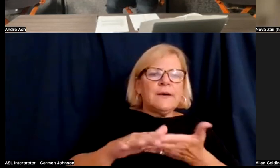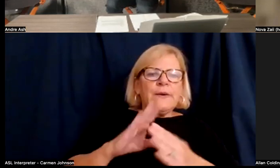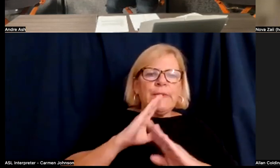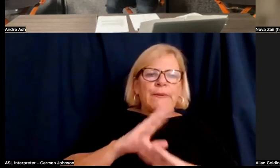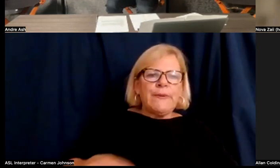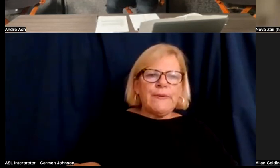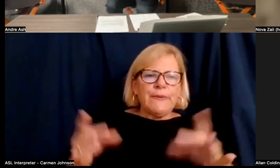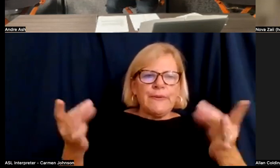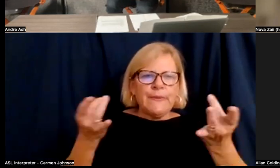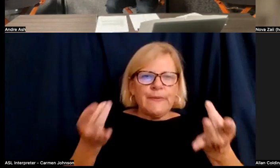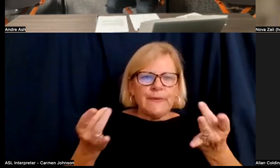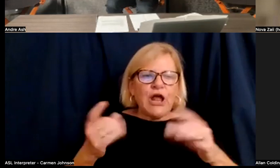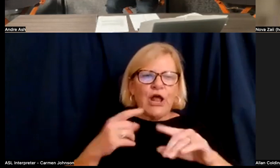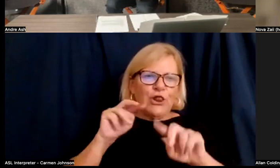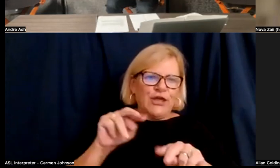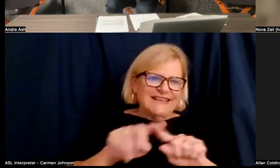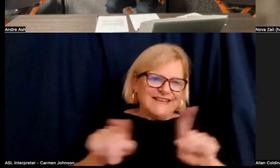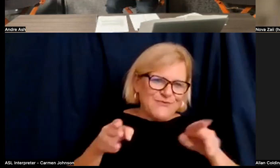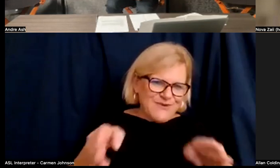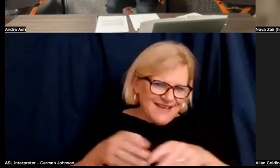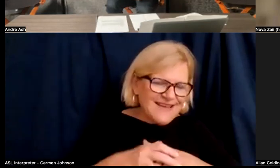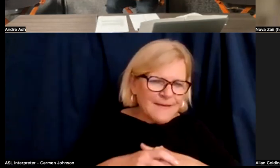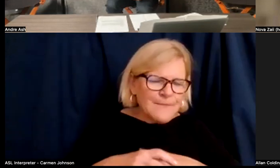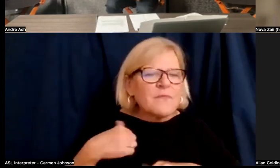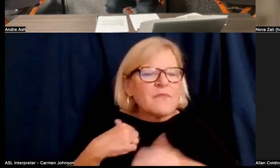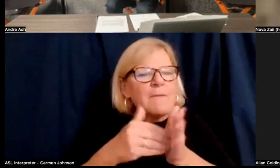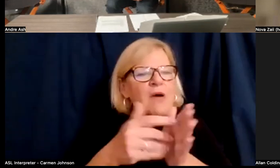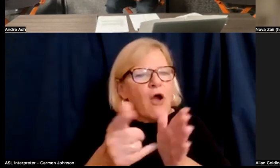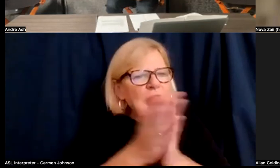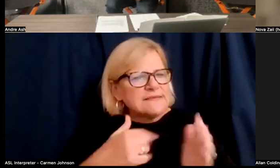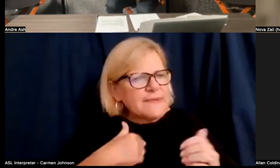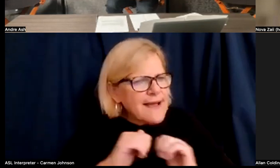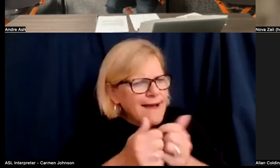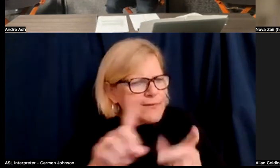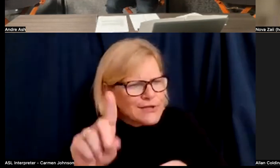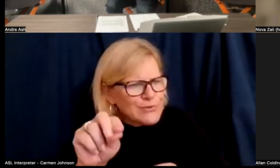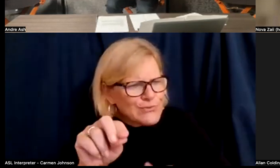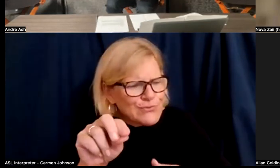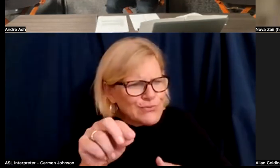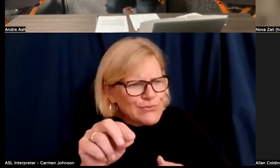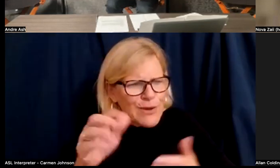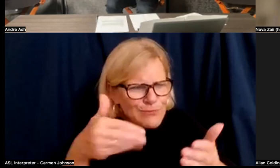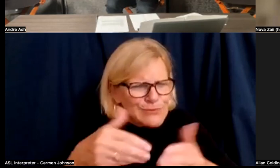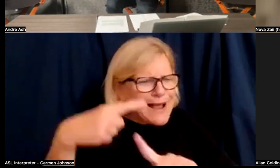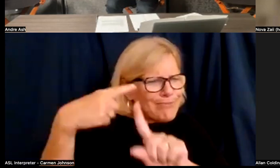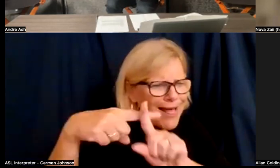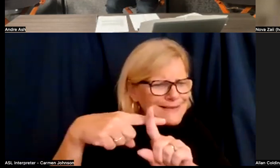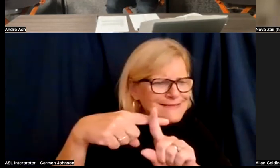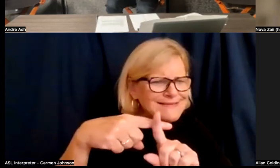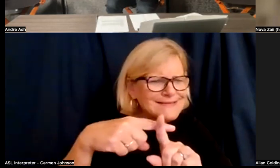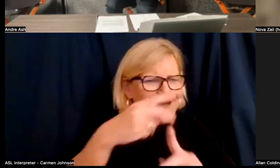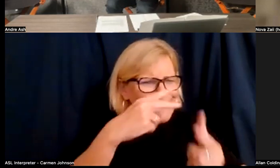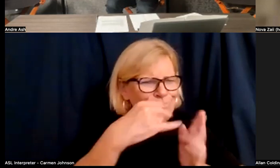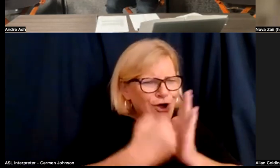at it at a different way. And I'm often asked, well, how can you do music and visual art